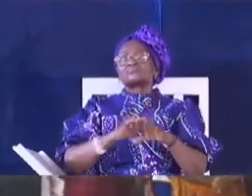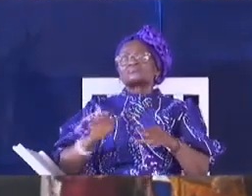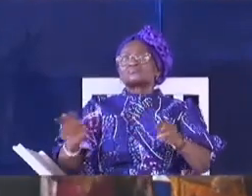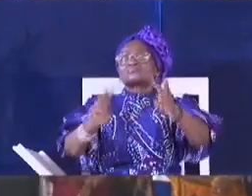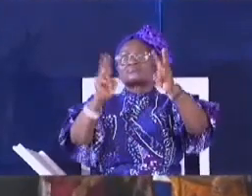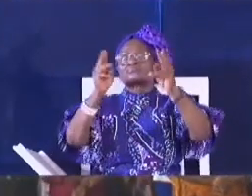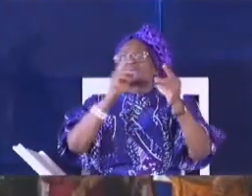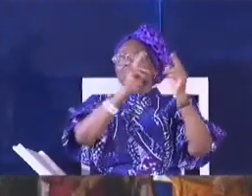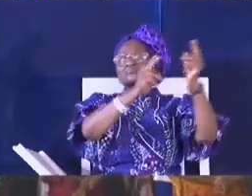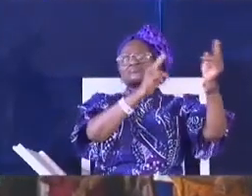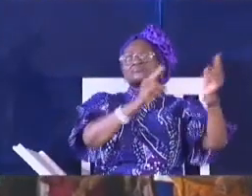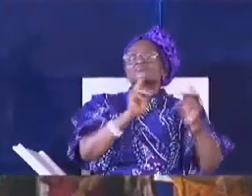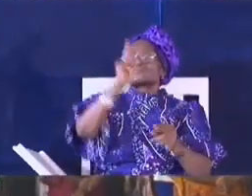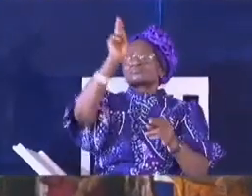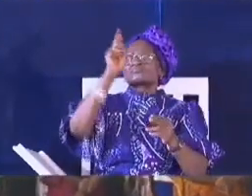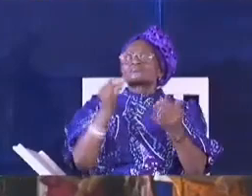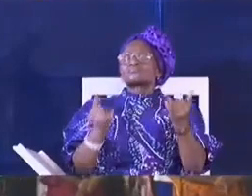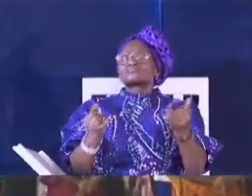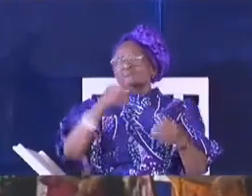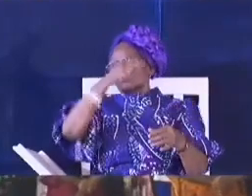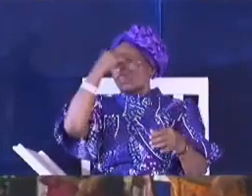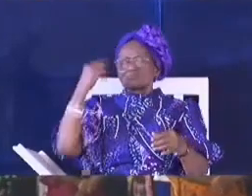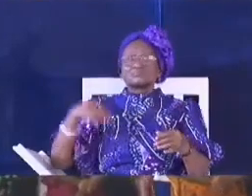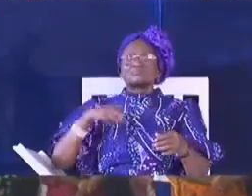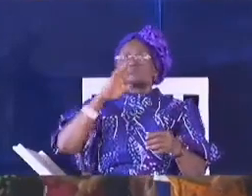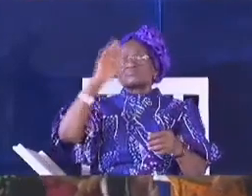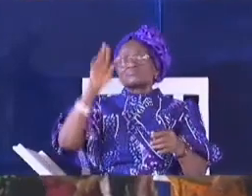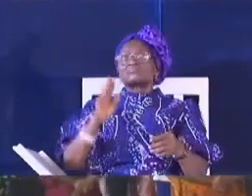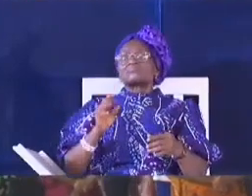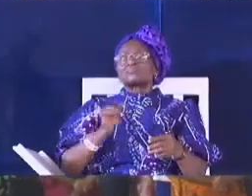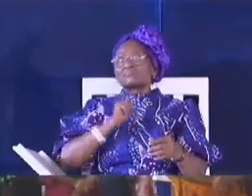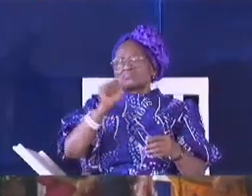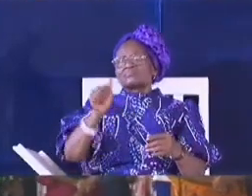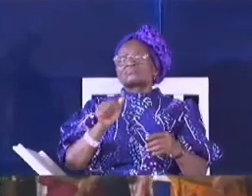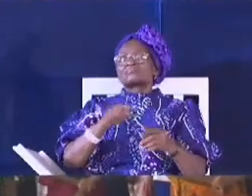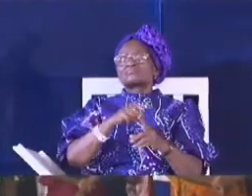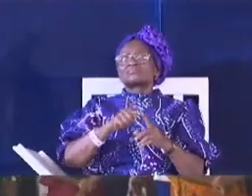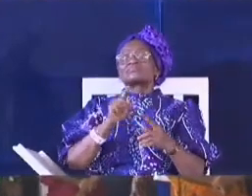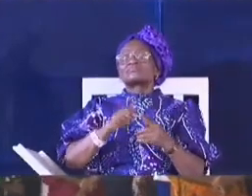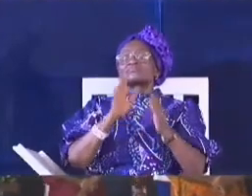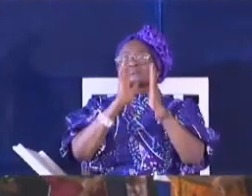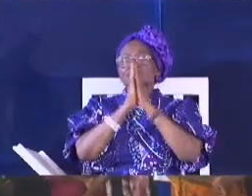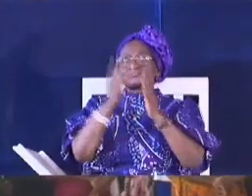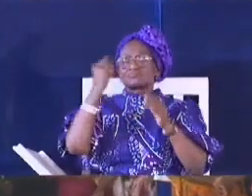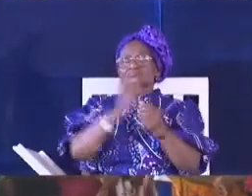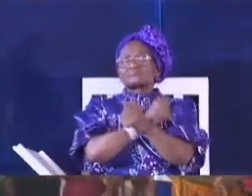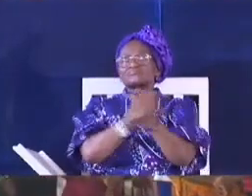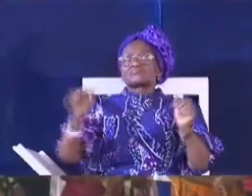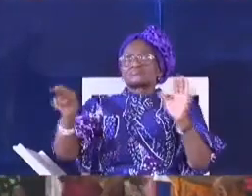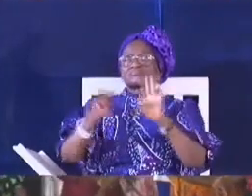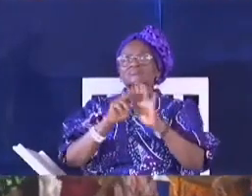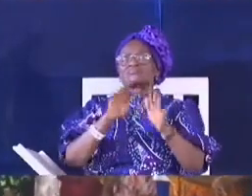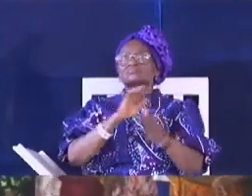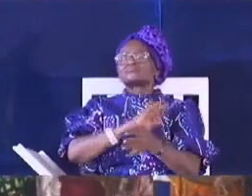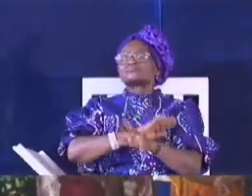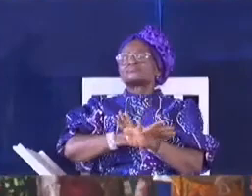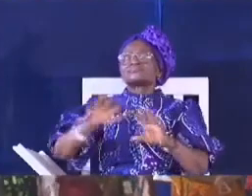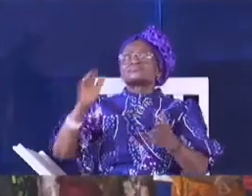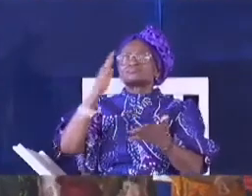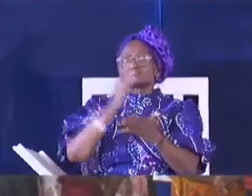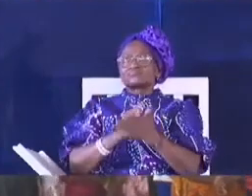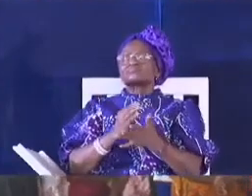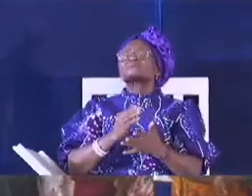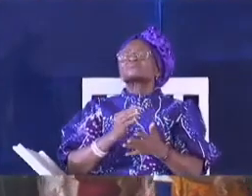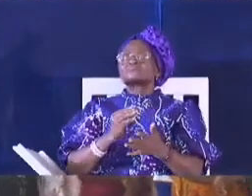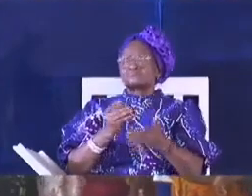now, because I'm about to pray for salvation. Don't stop, just keep coming. Make sure you get to the